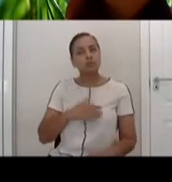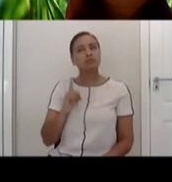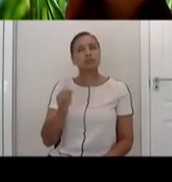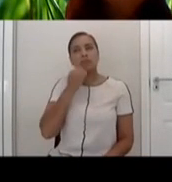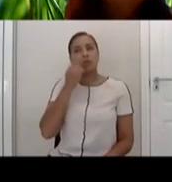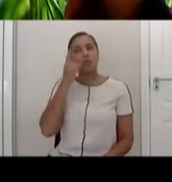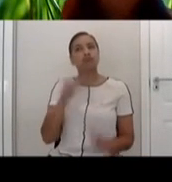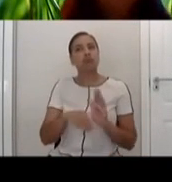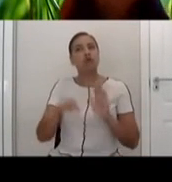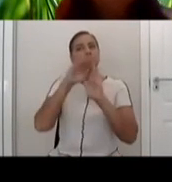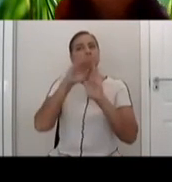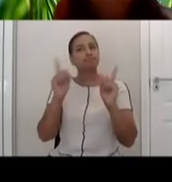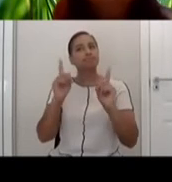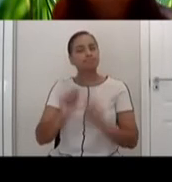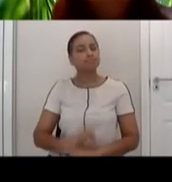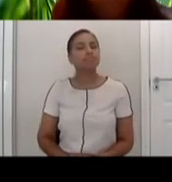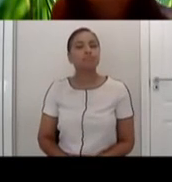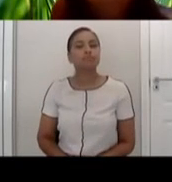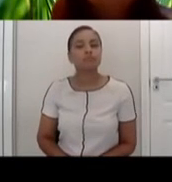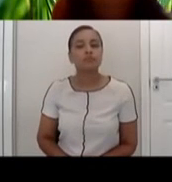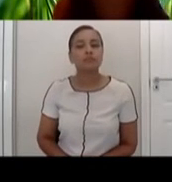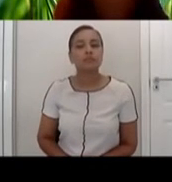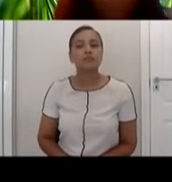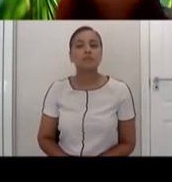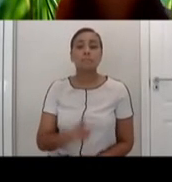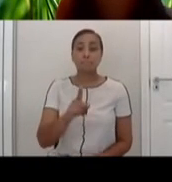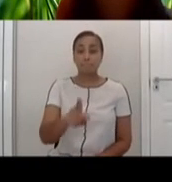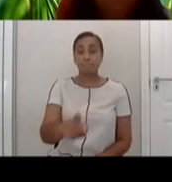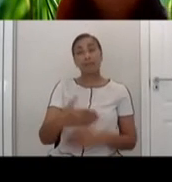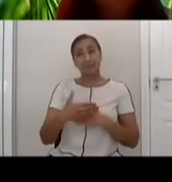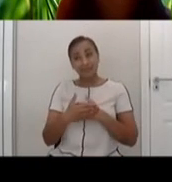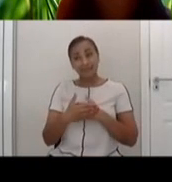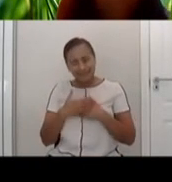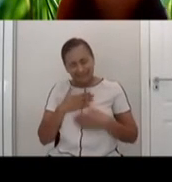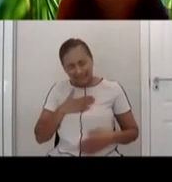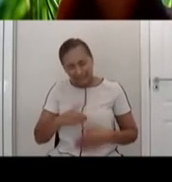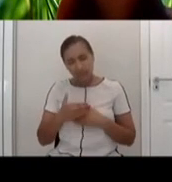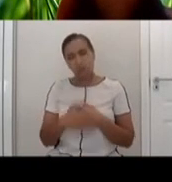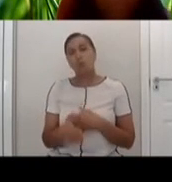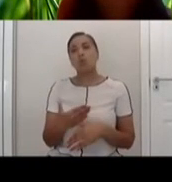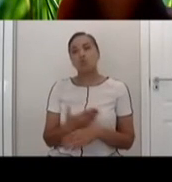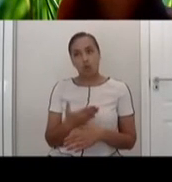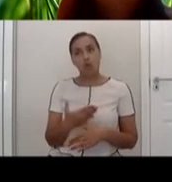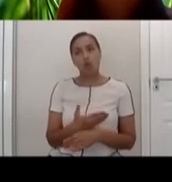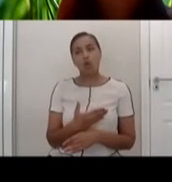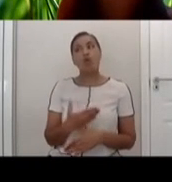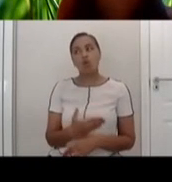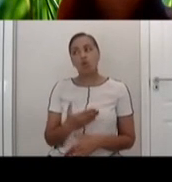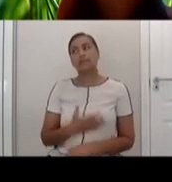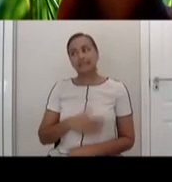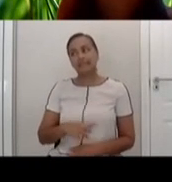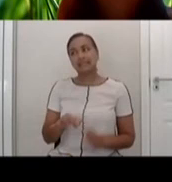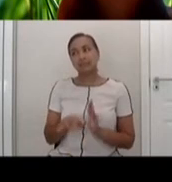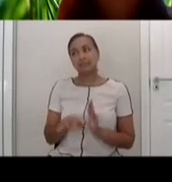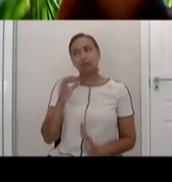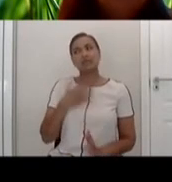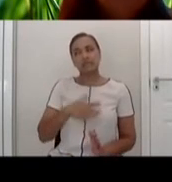Yes, absolutely. And I think there's a lot more work that we need to do on that. And absolutely.